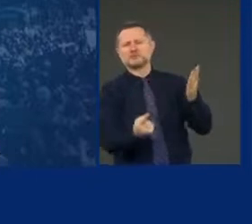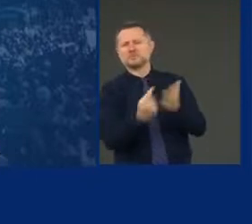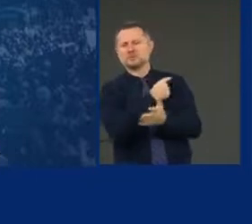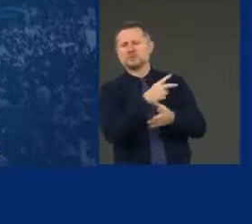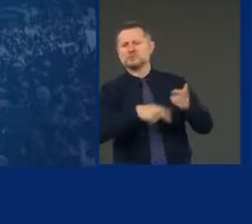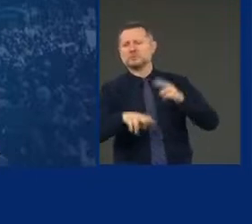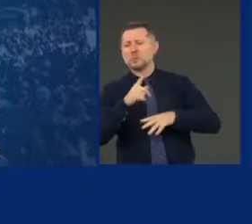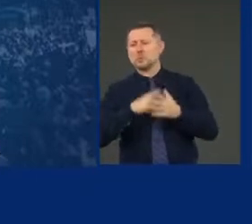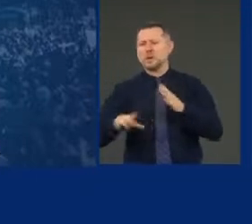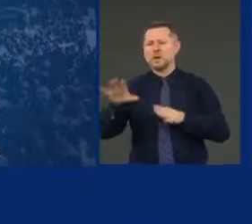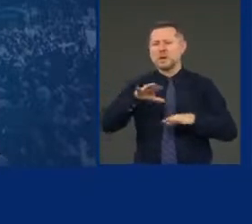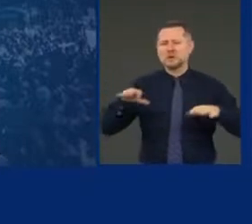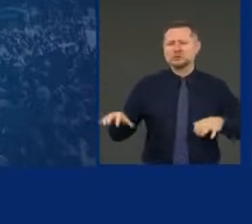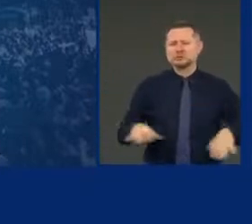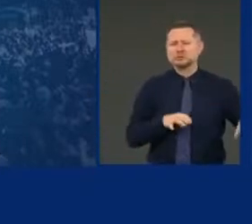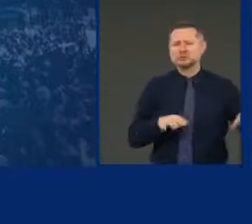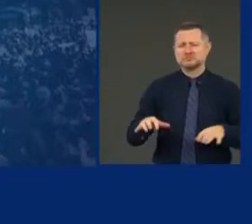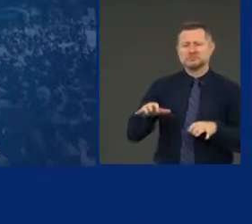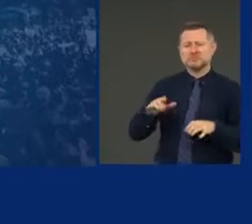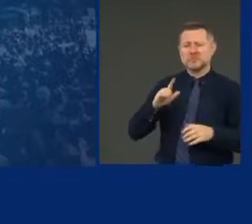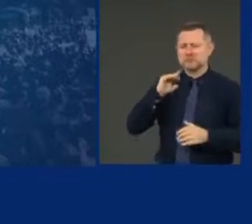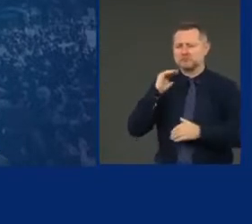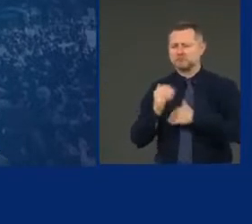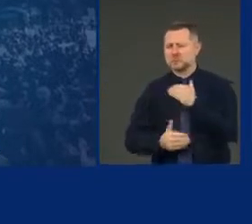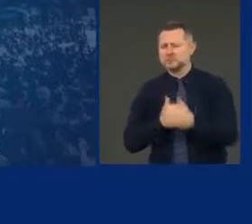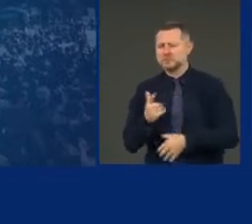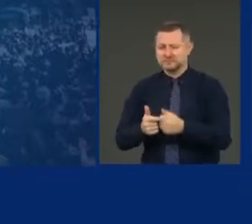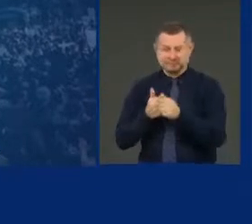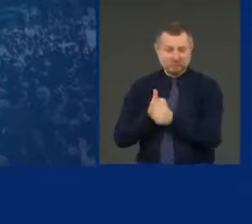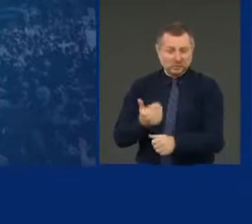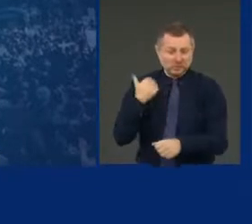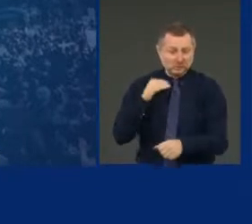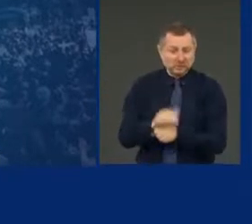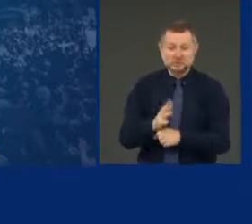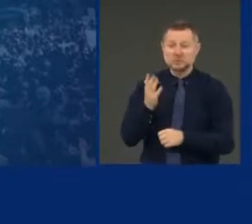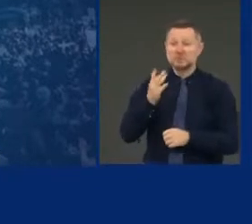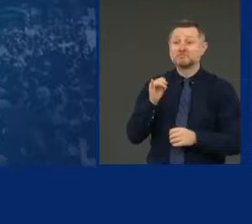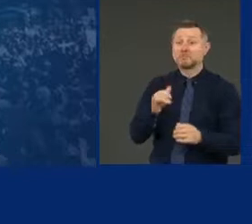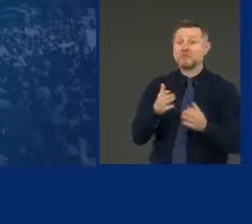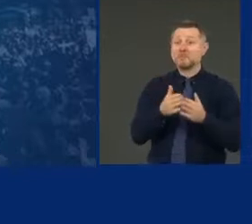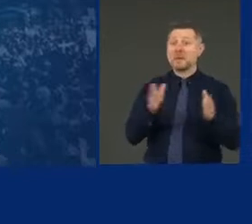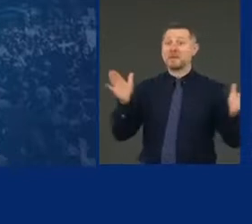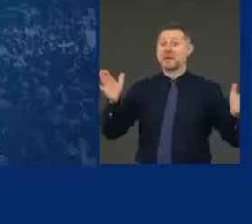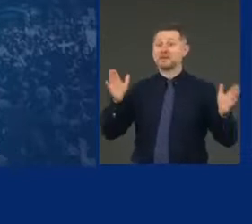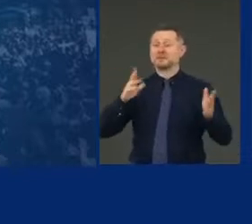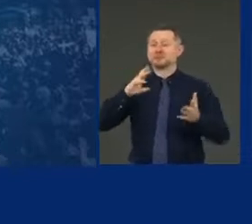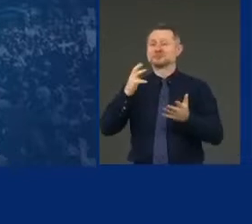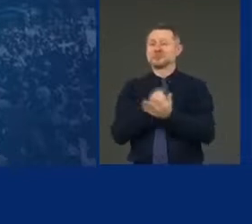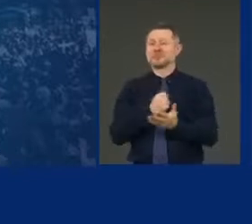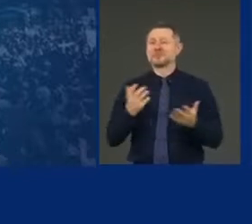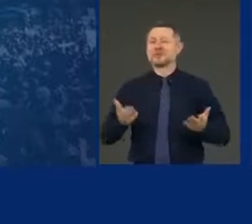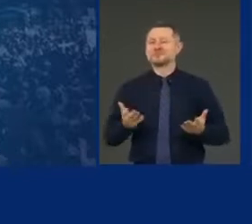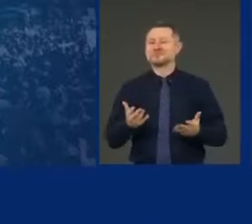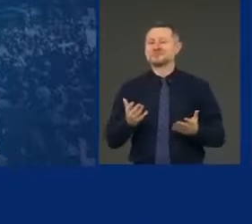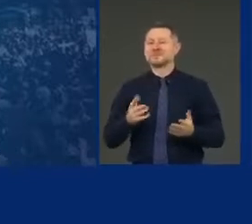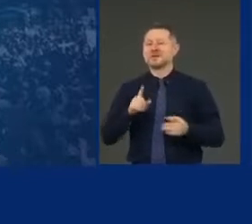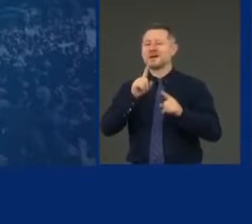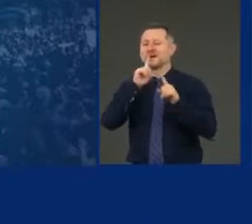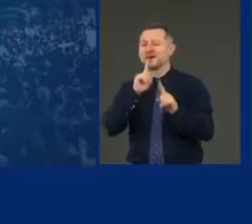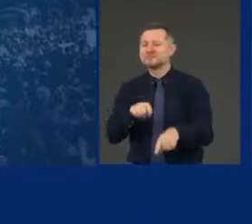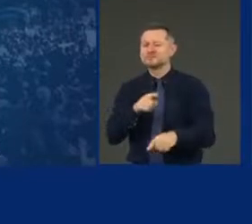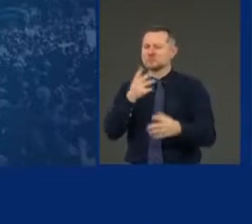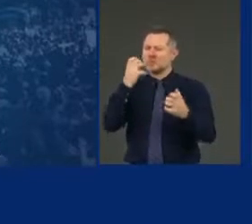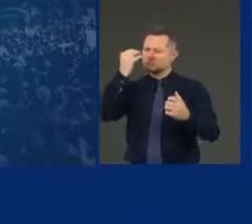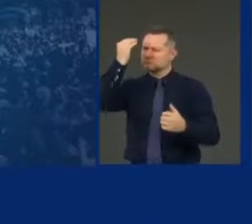that were used last night, because the public deserves answers and they deserve